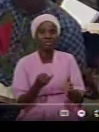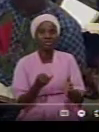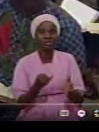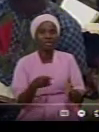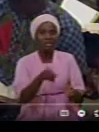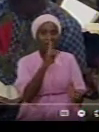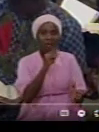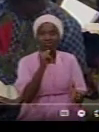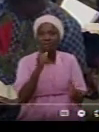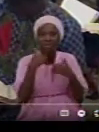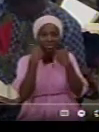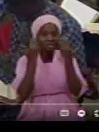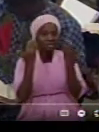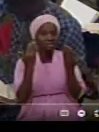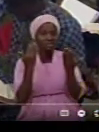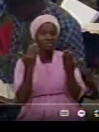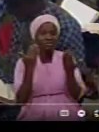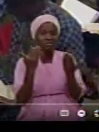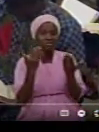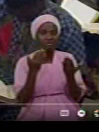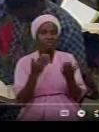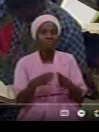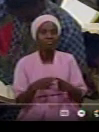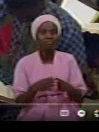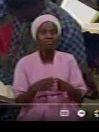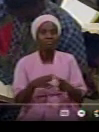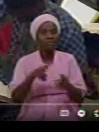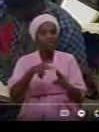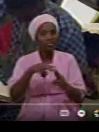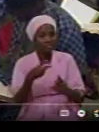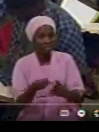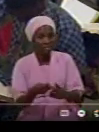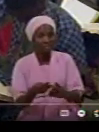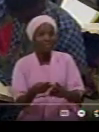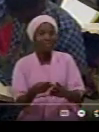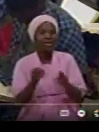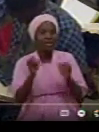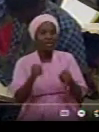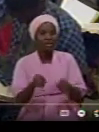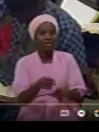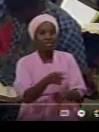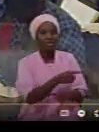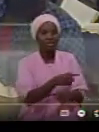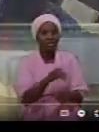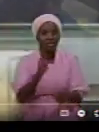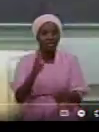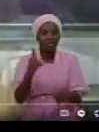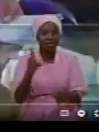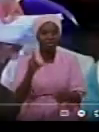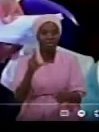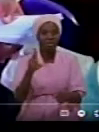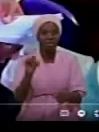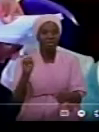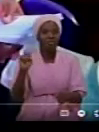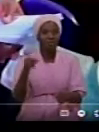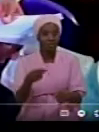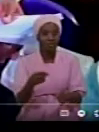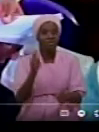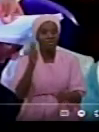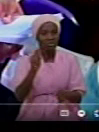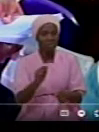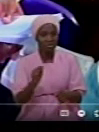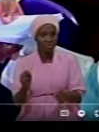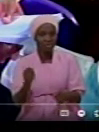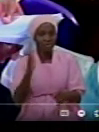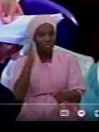ashamed. Neither could they blush. Therefore shall they fall among them that fall.